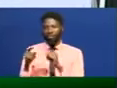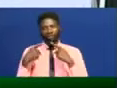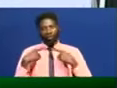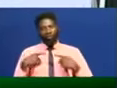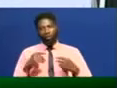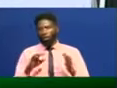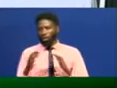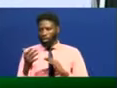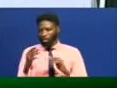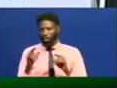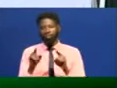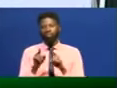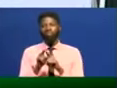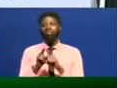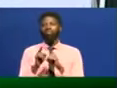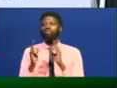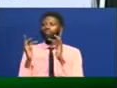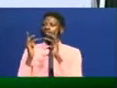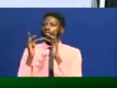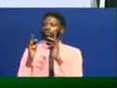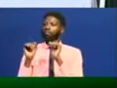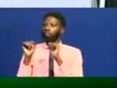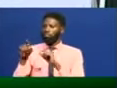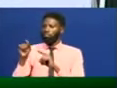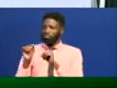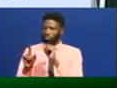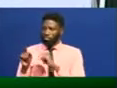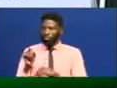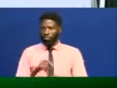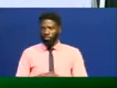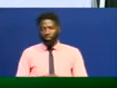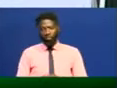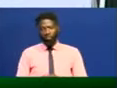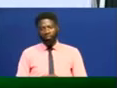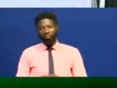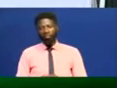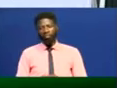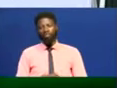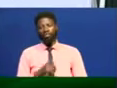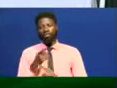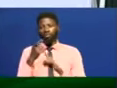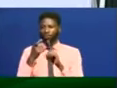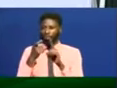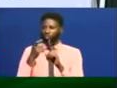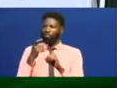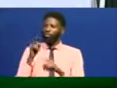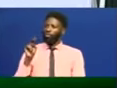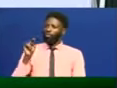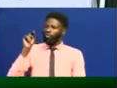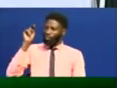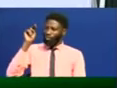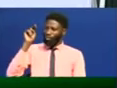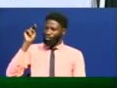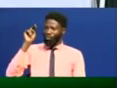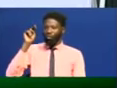and virtual. So, from Todonyang in the north to Loitoktok in the